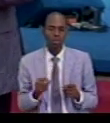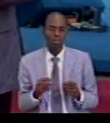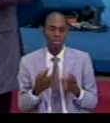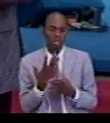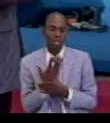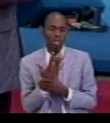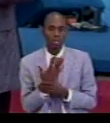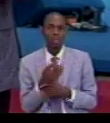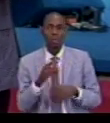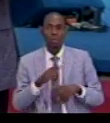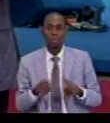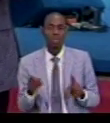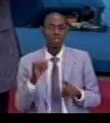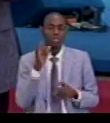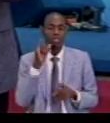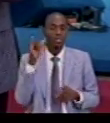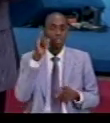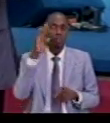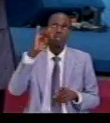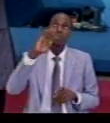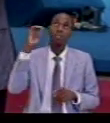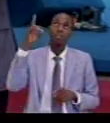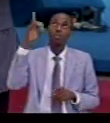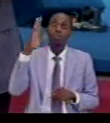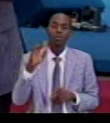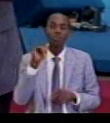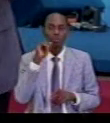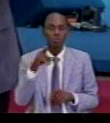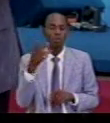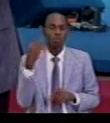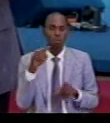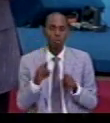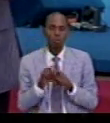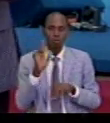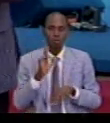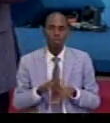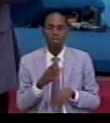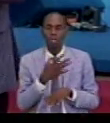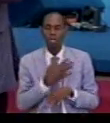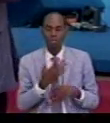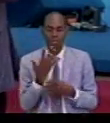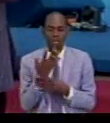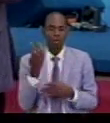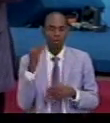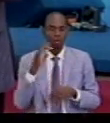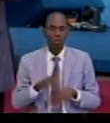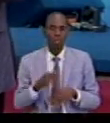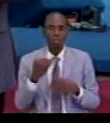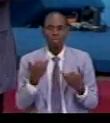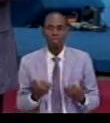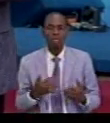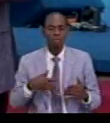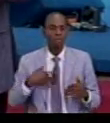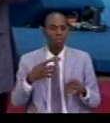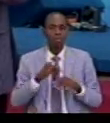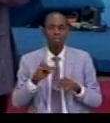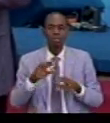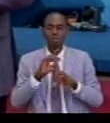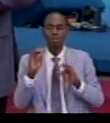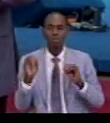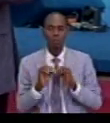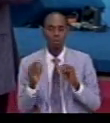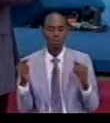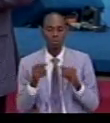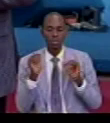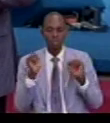God, yesterday night, she was also touched. Her hands were also touched, and she's now feeling no pain anywhere. She can now bend